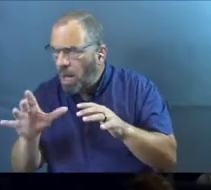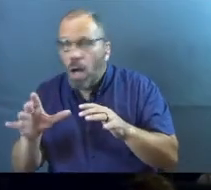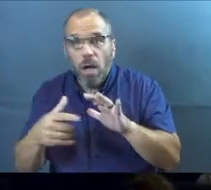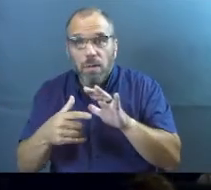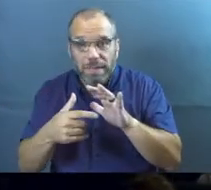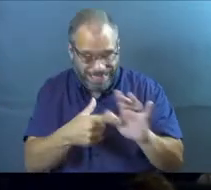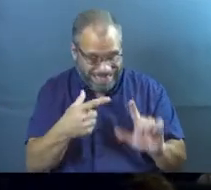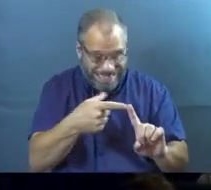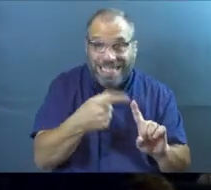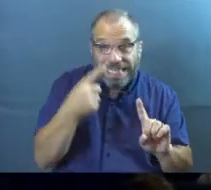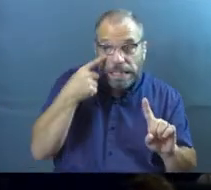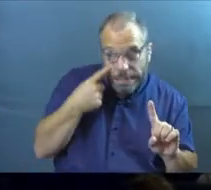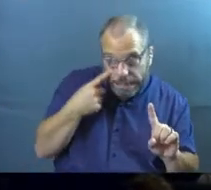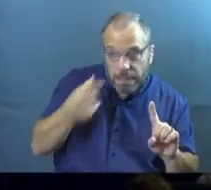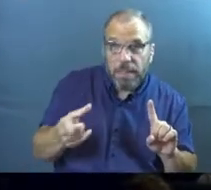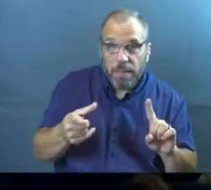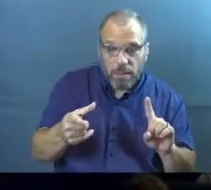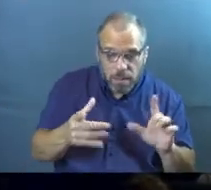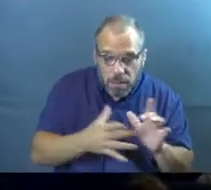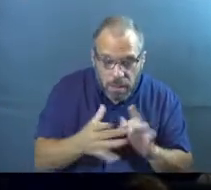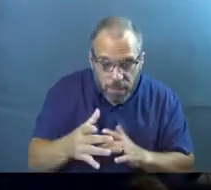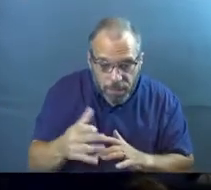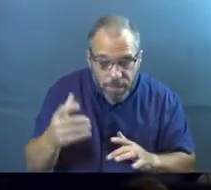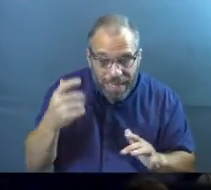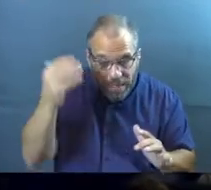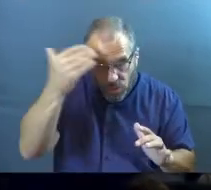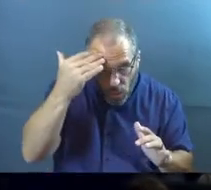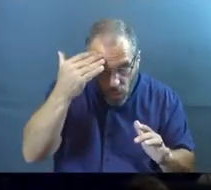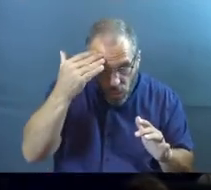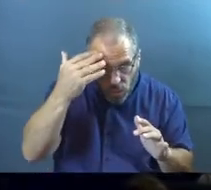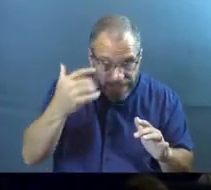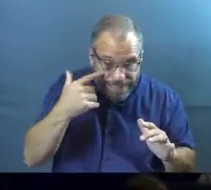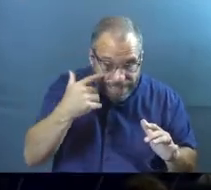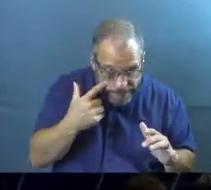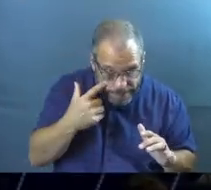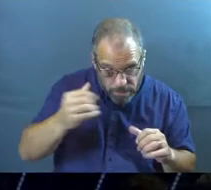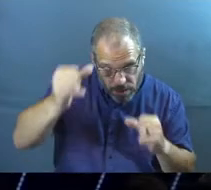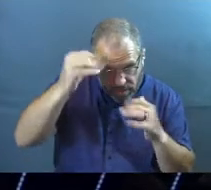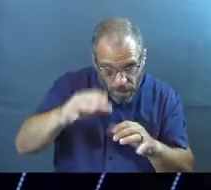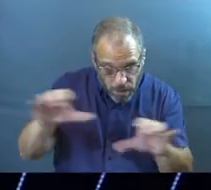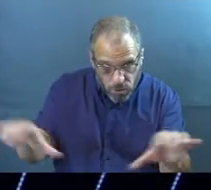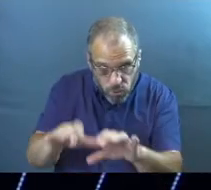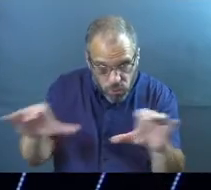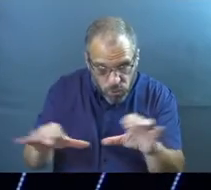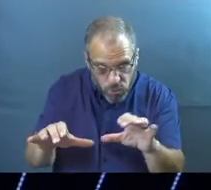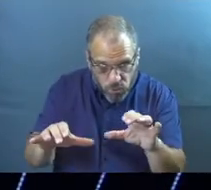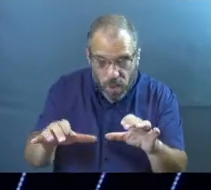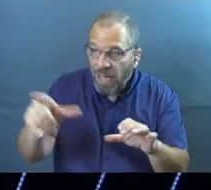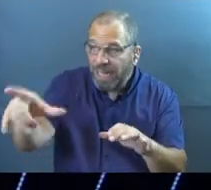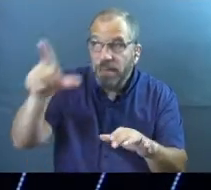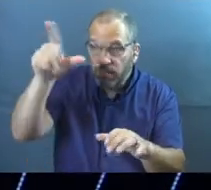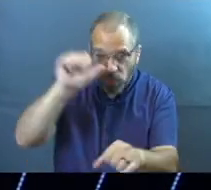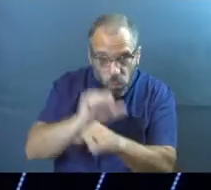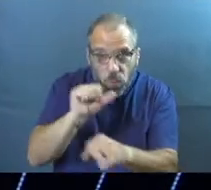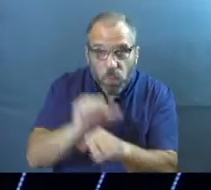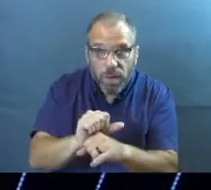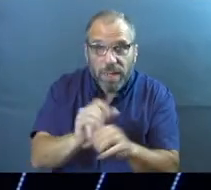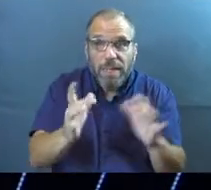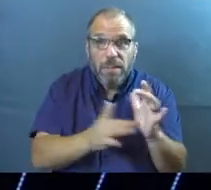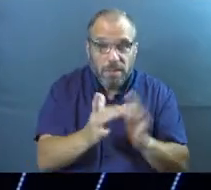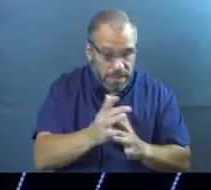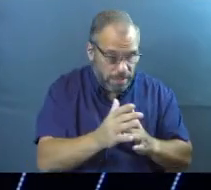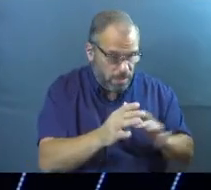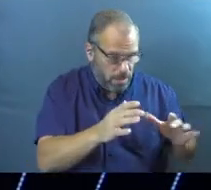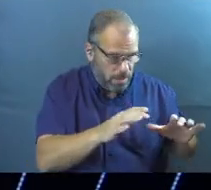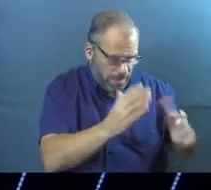It's revealed to him. What's he say? He says he knows that whenever he sees that, the Father's already been working, he needs to